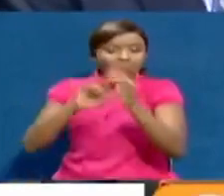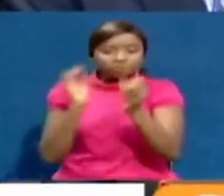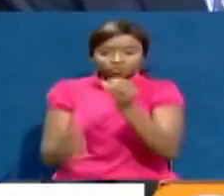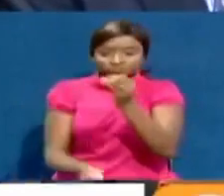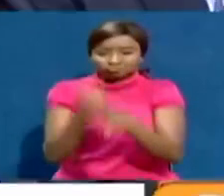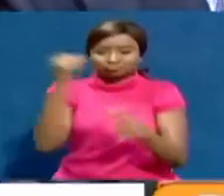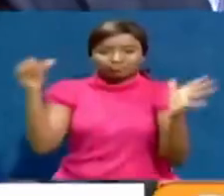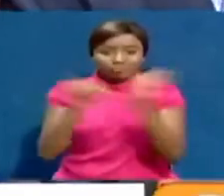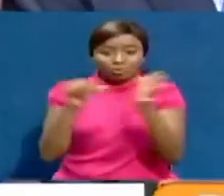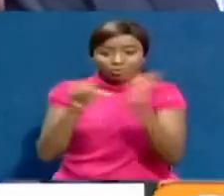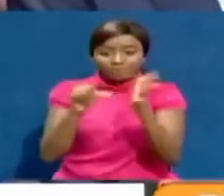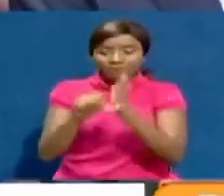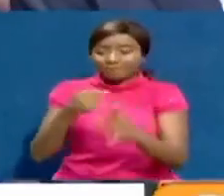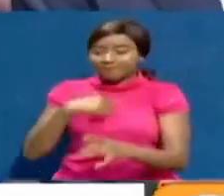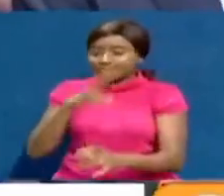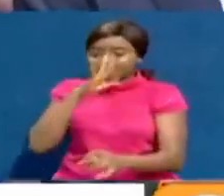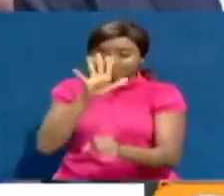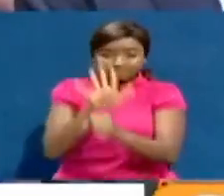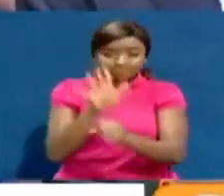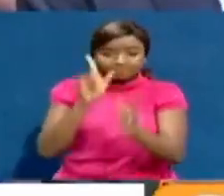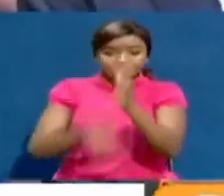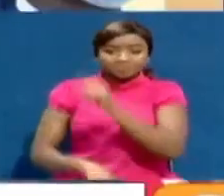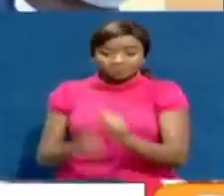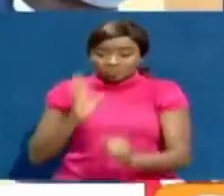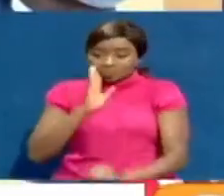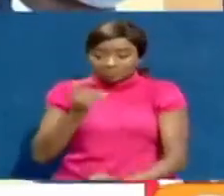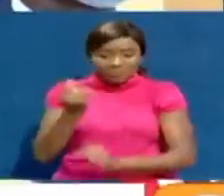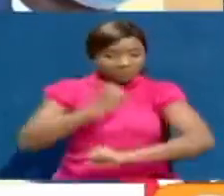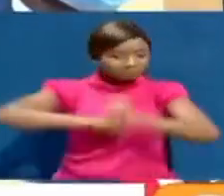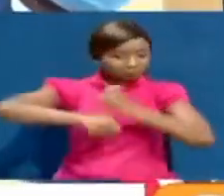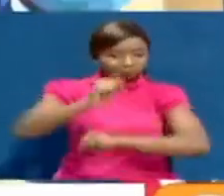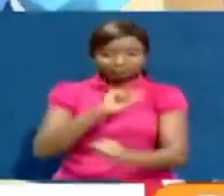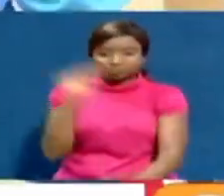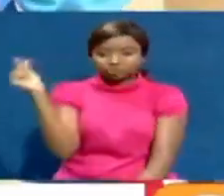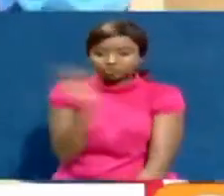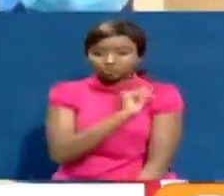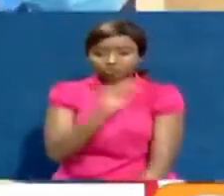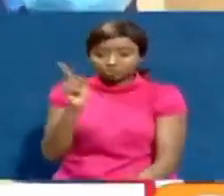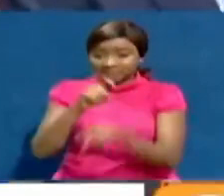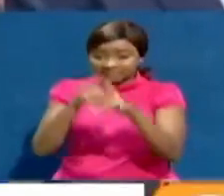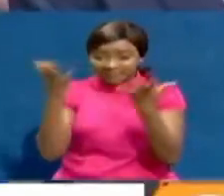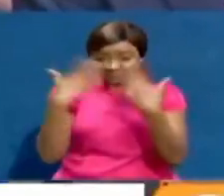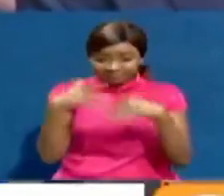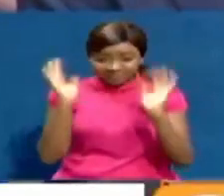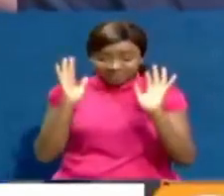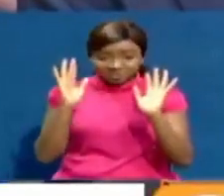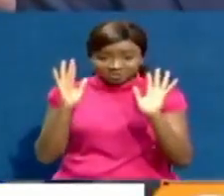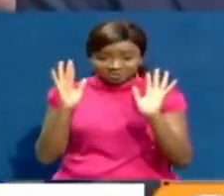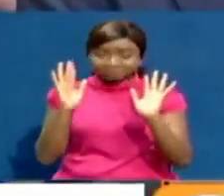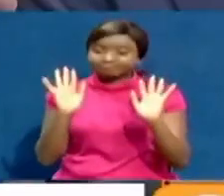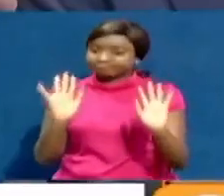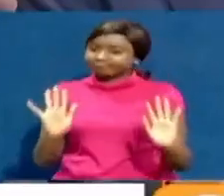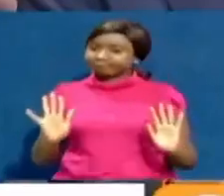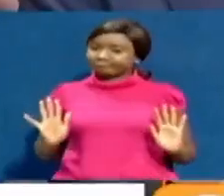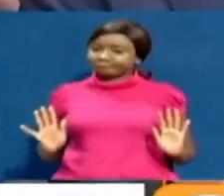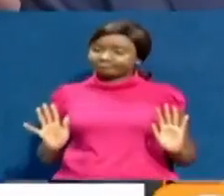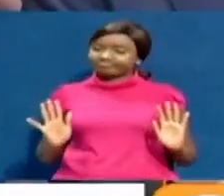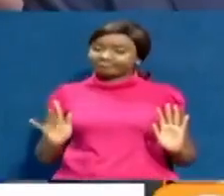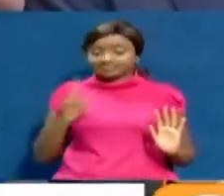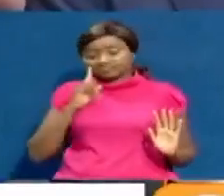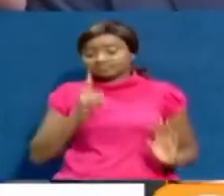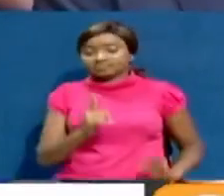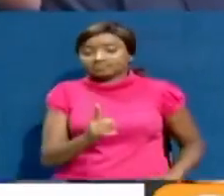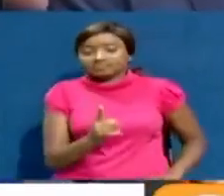score, we are going to act very decisively. And then by the time we are done with what we are doing